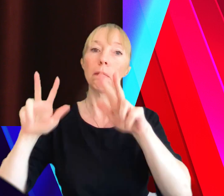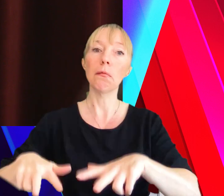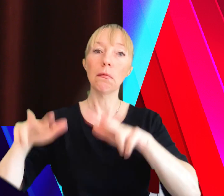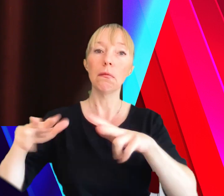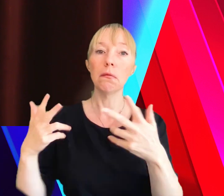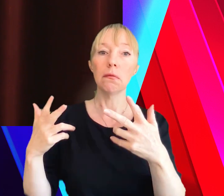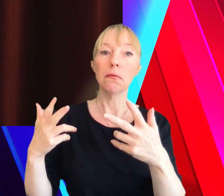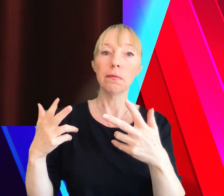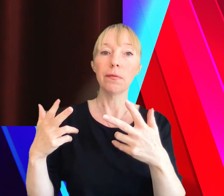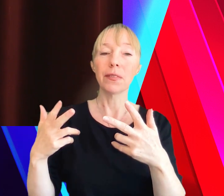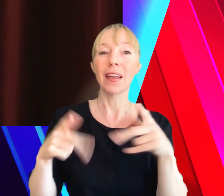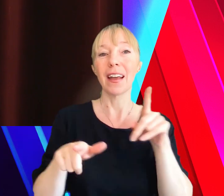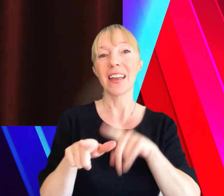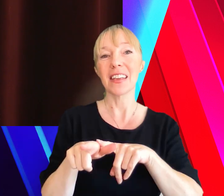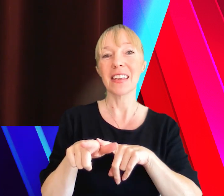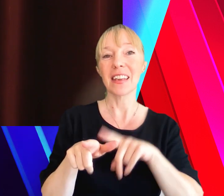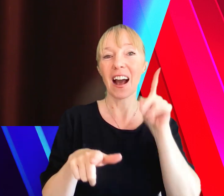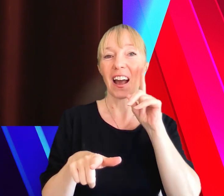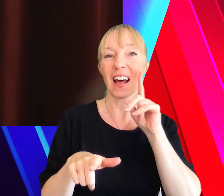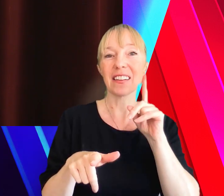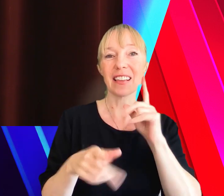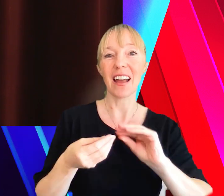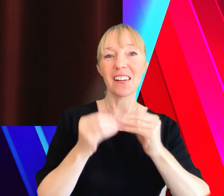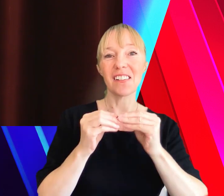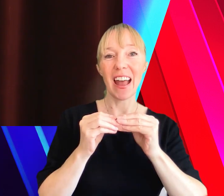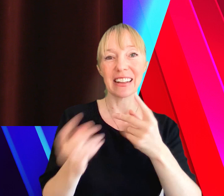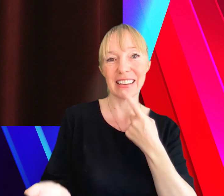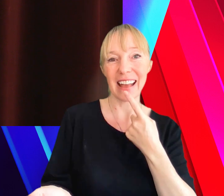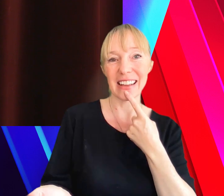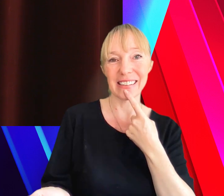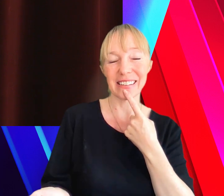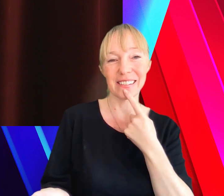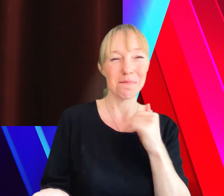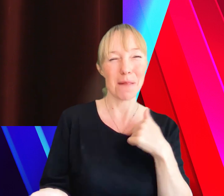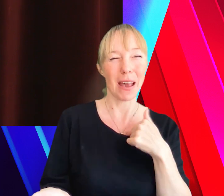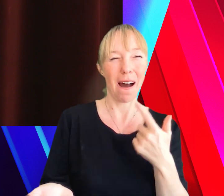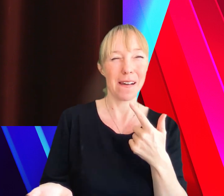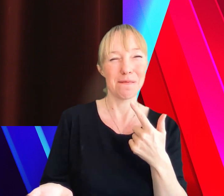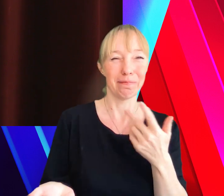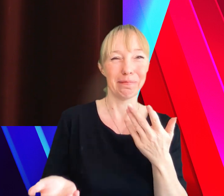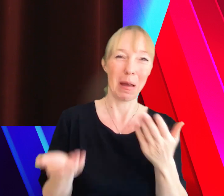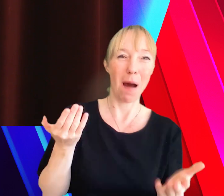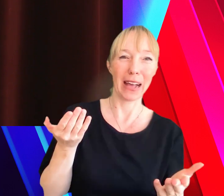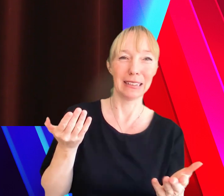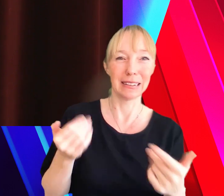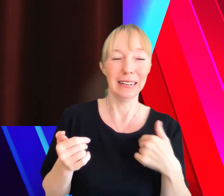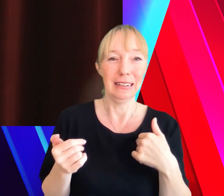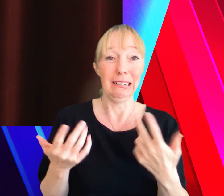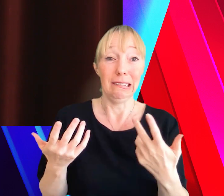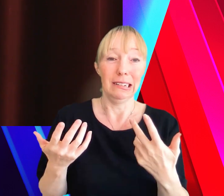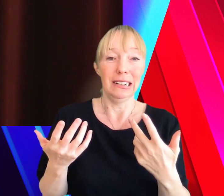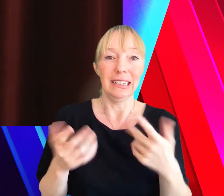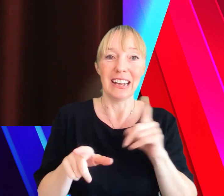so I feel like young girls are like the tastemakers. I might be biased. Young